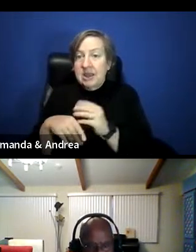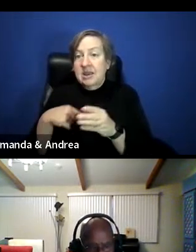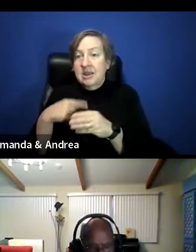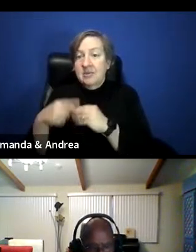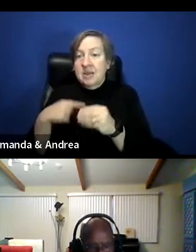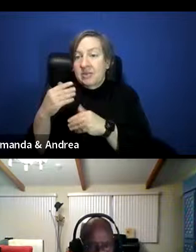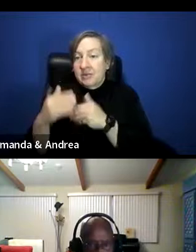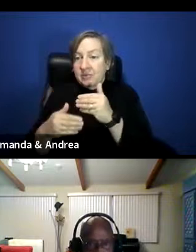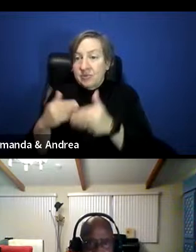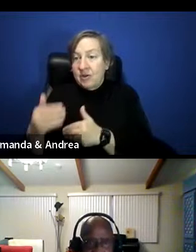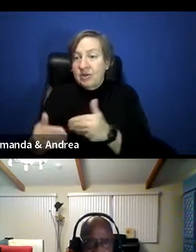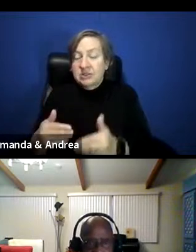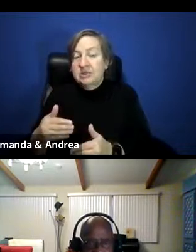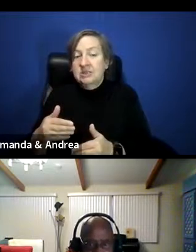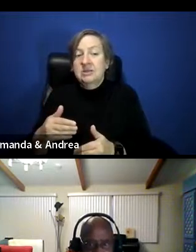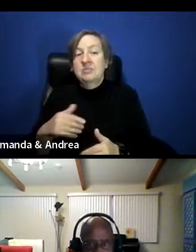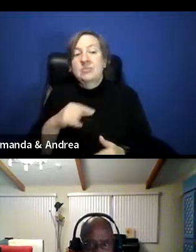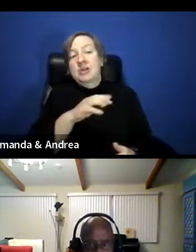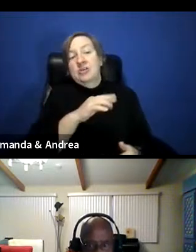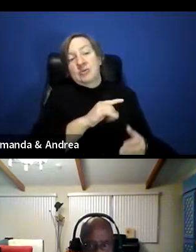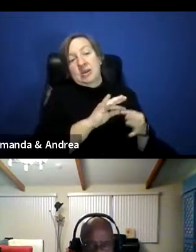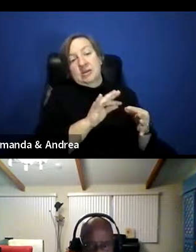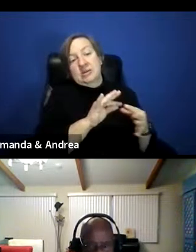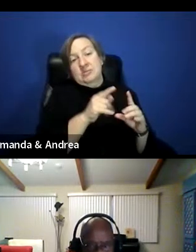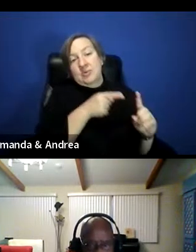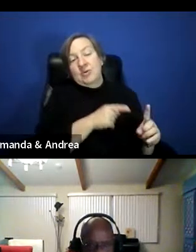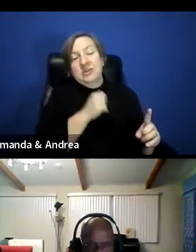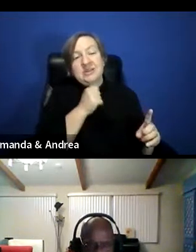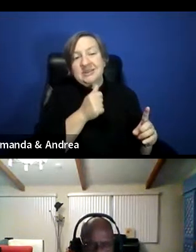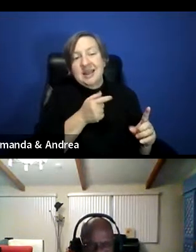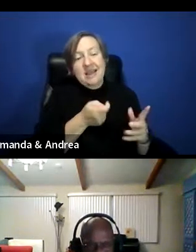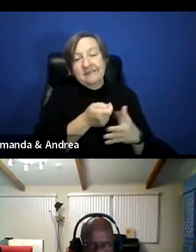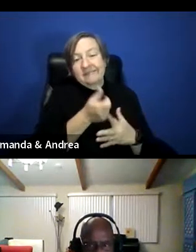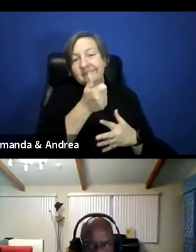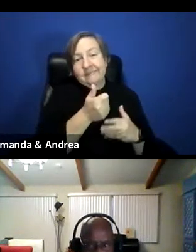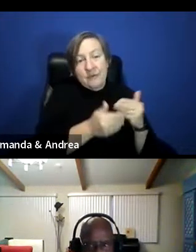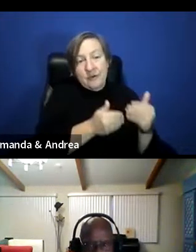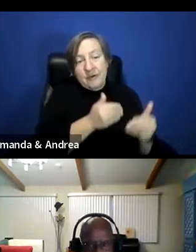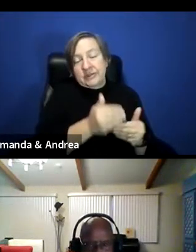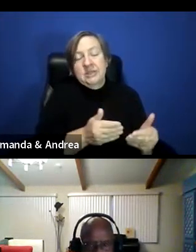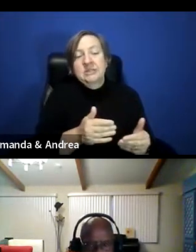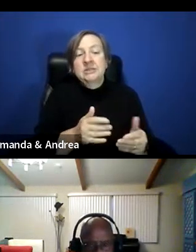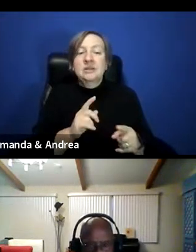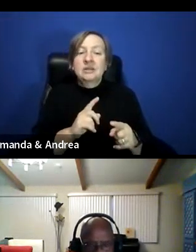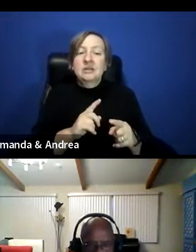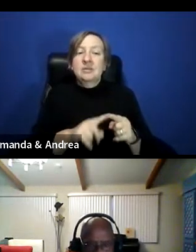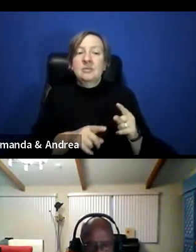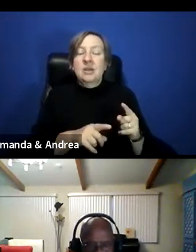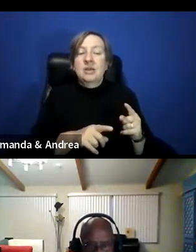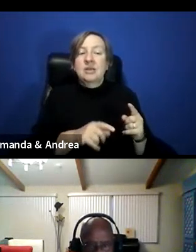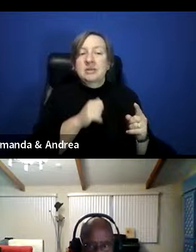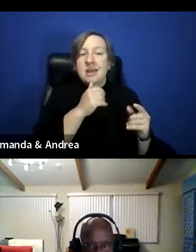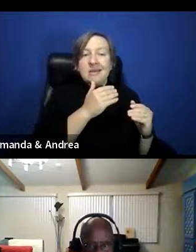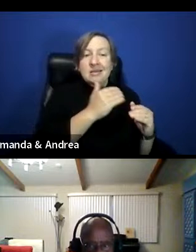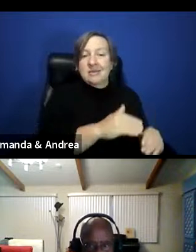process, but to Greg's point, it's not a finite process, but how important this is to you right now.